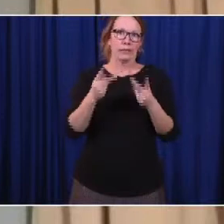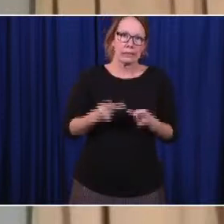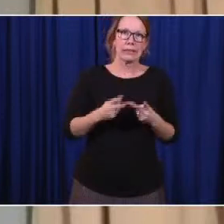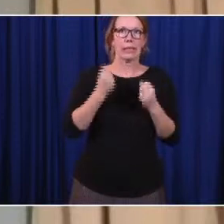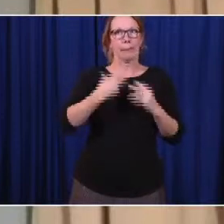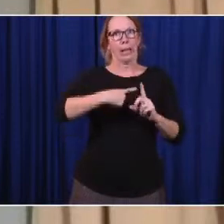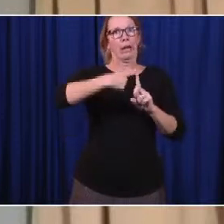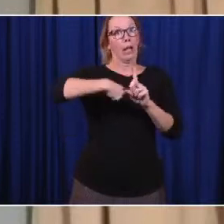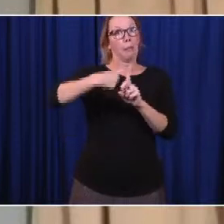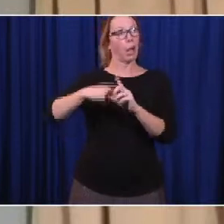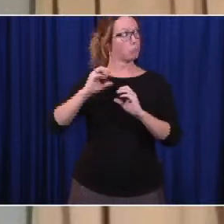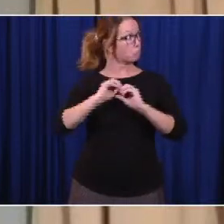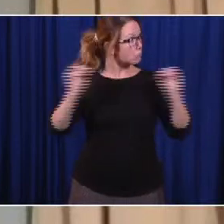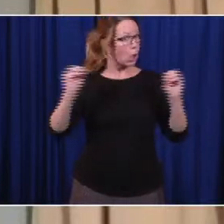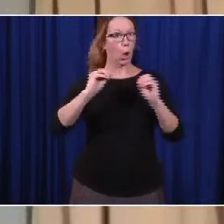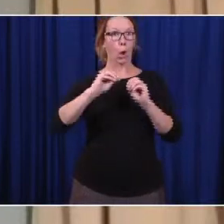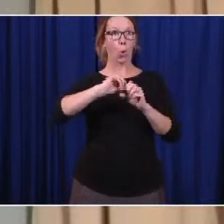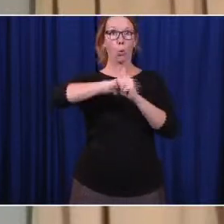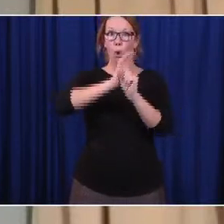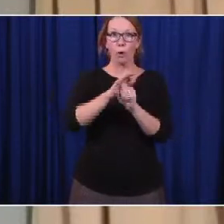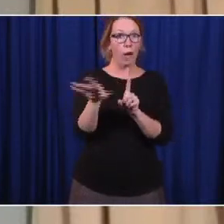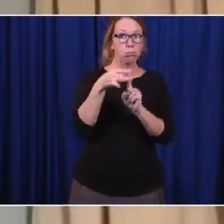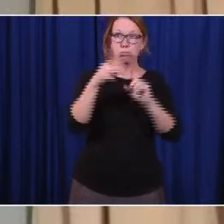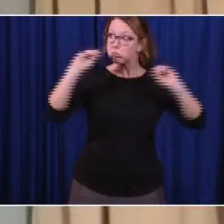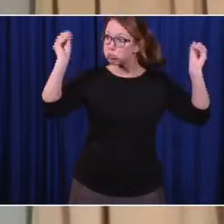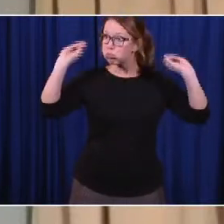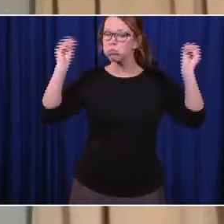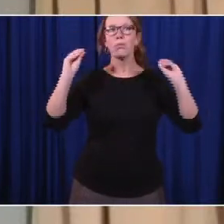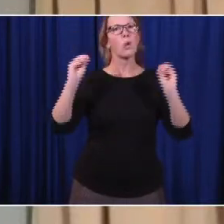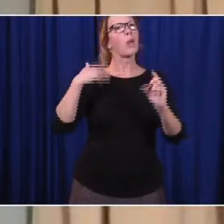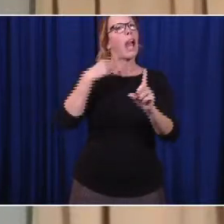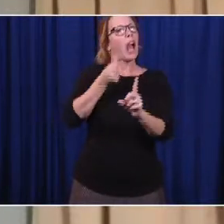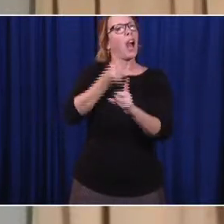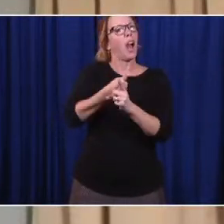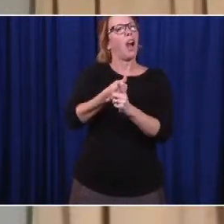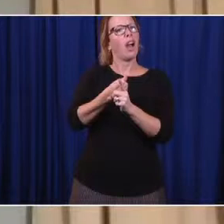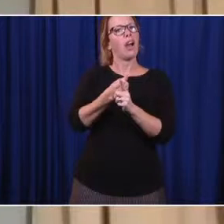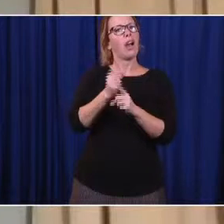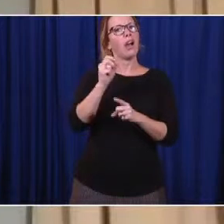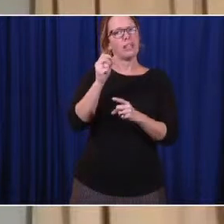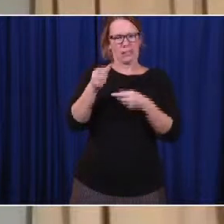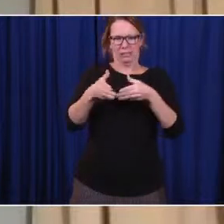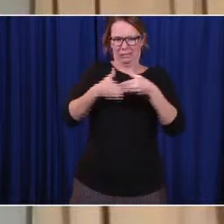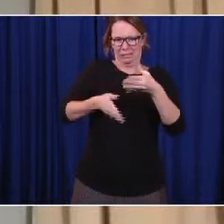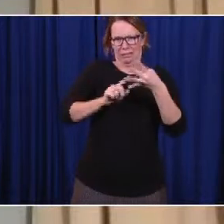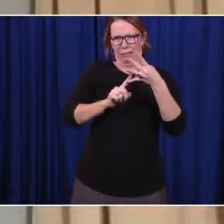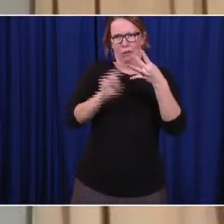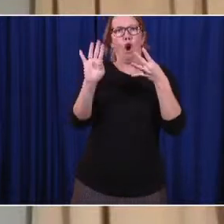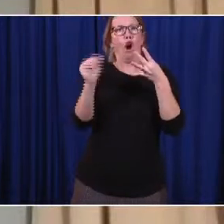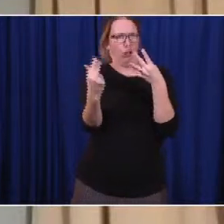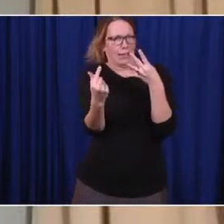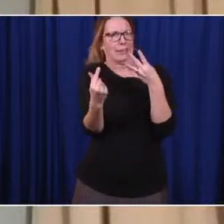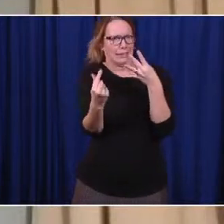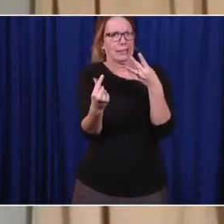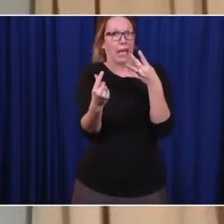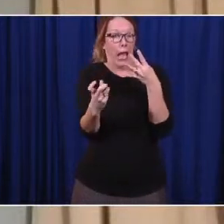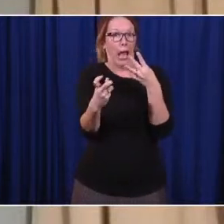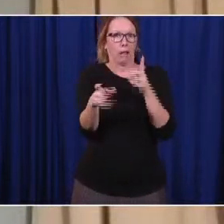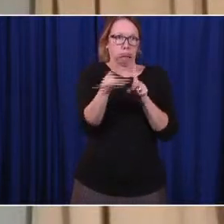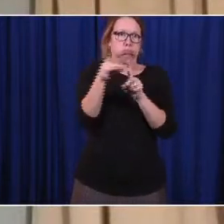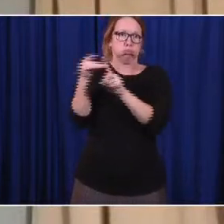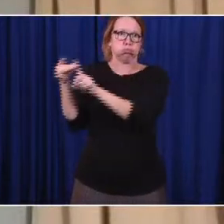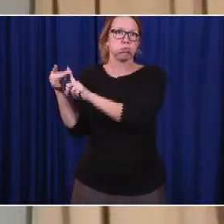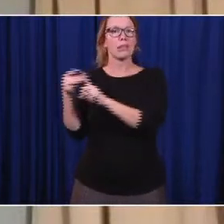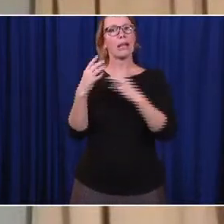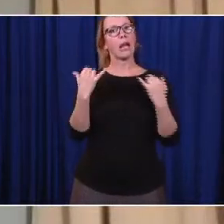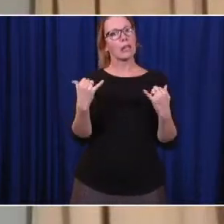being COVID-free. We did have an outbreak back in the end of August. We got through that, but we're seeing